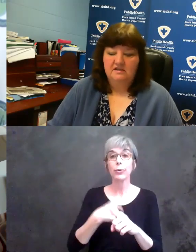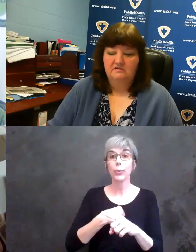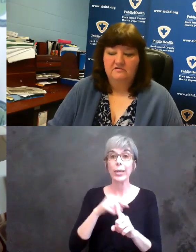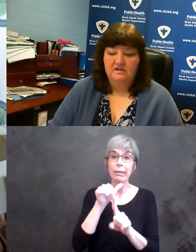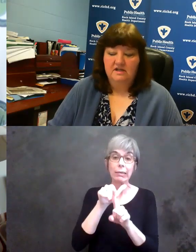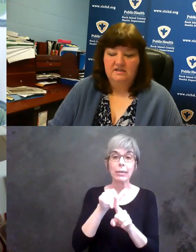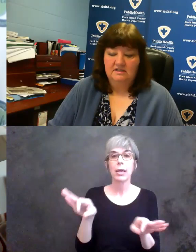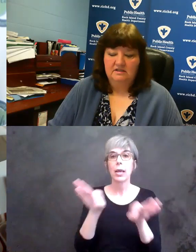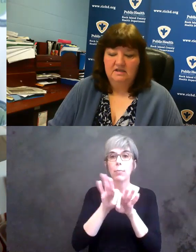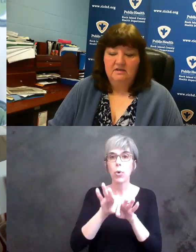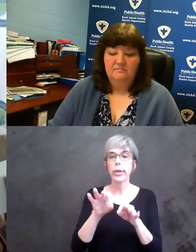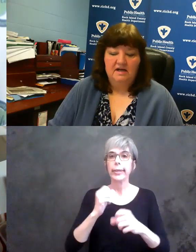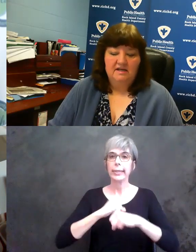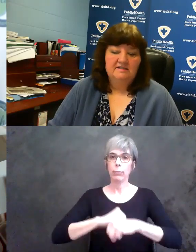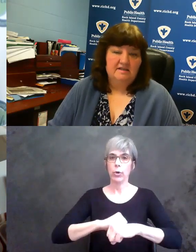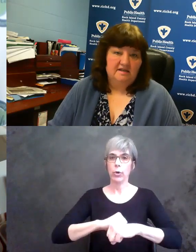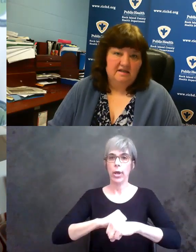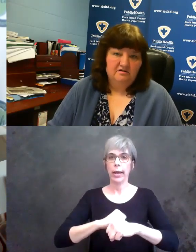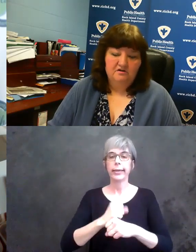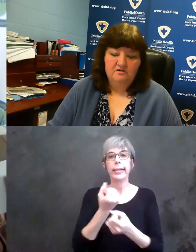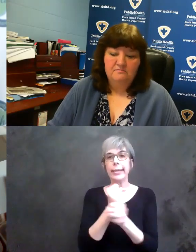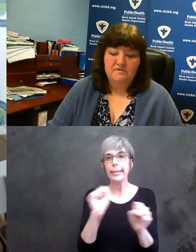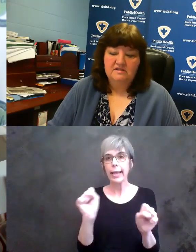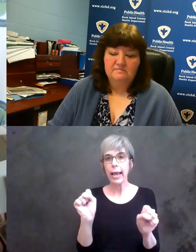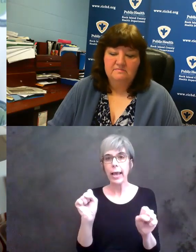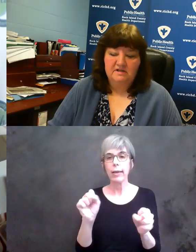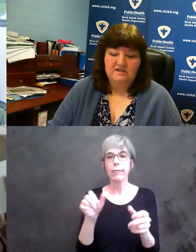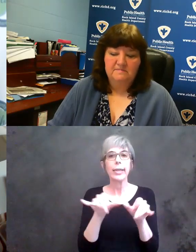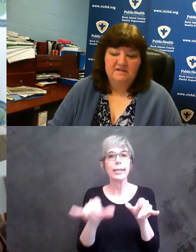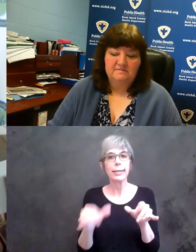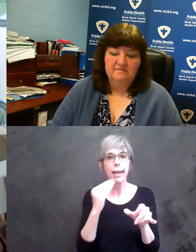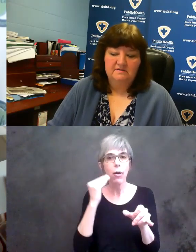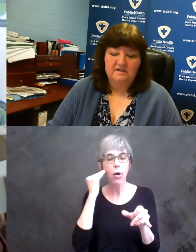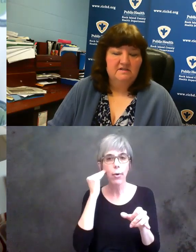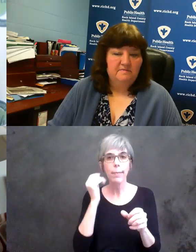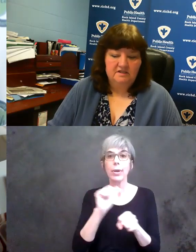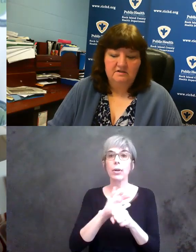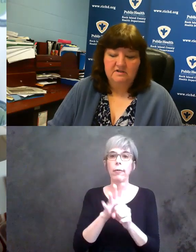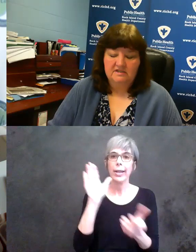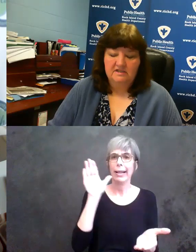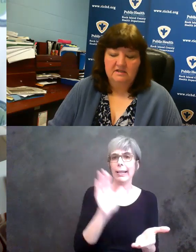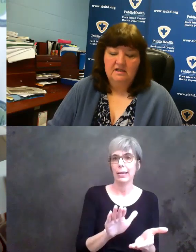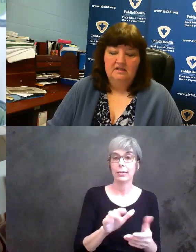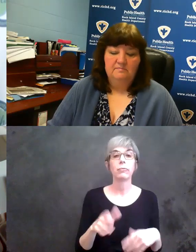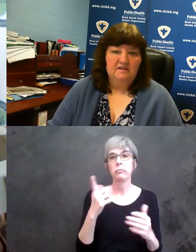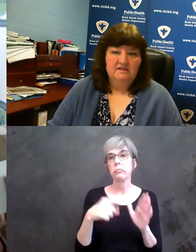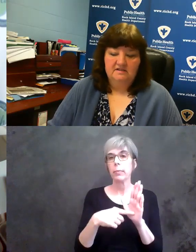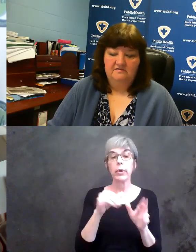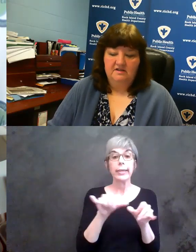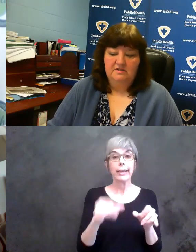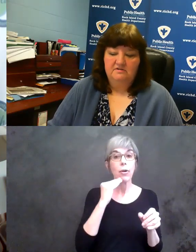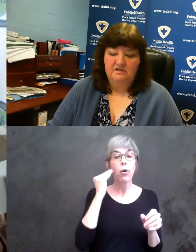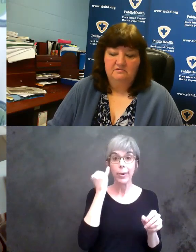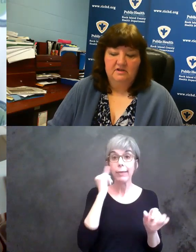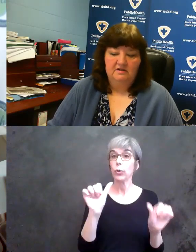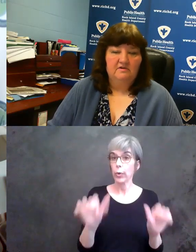of contracting COVID-19 by staying at home as much as possible, and especially when sick,